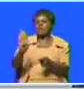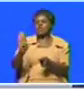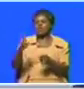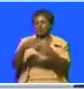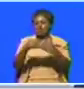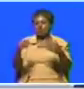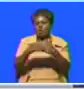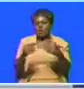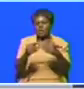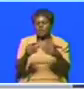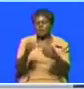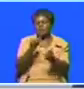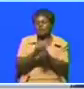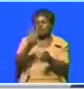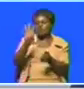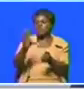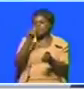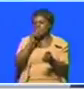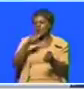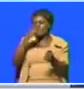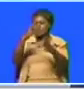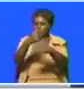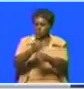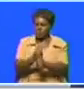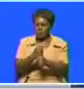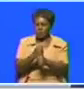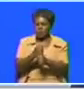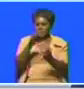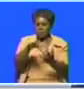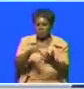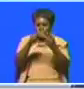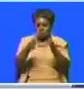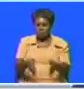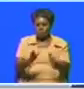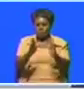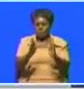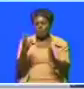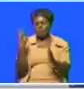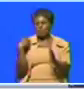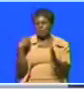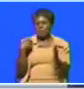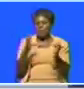in 14 private equity funds. It is a special purpose vehicle formed by a consortium